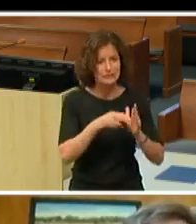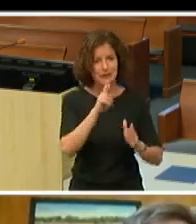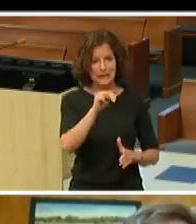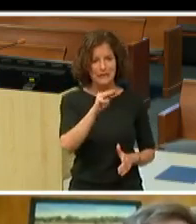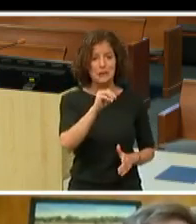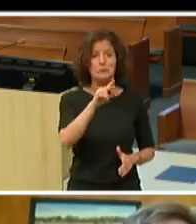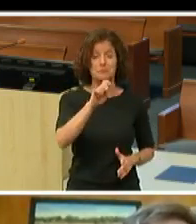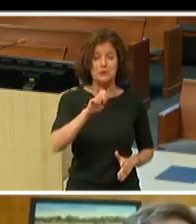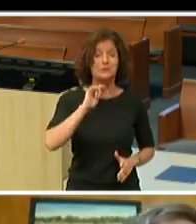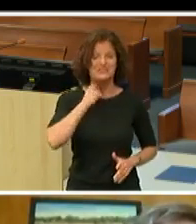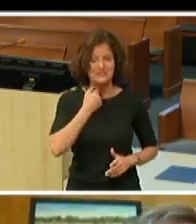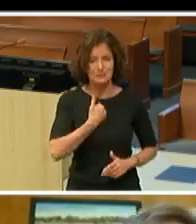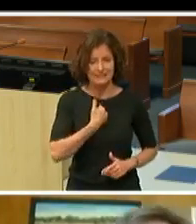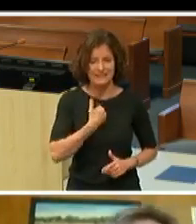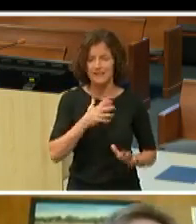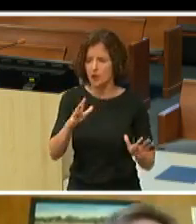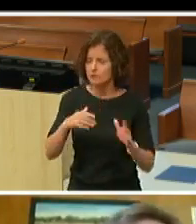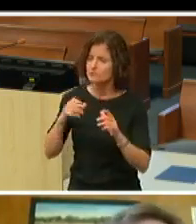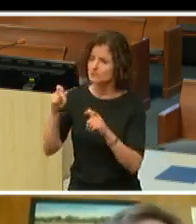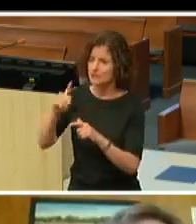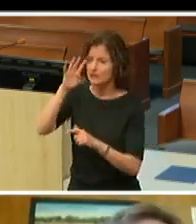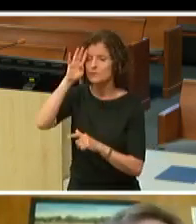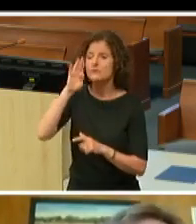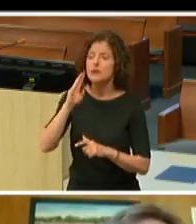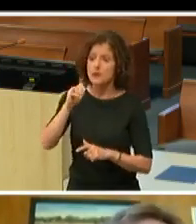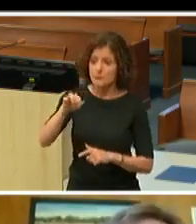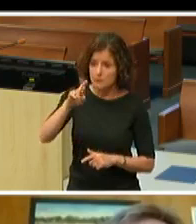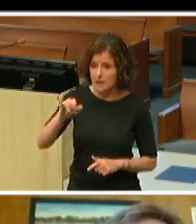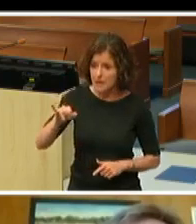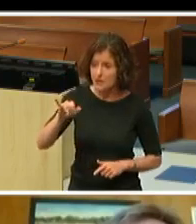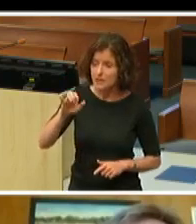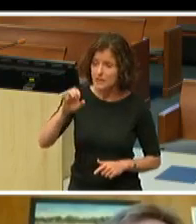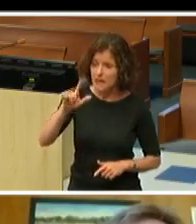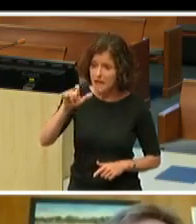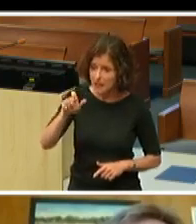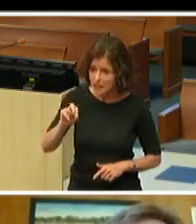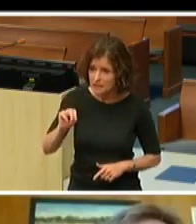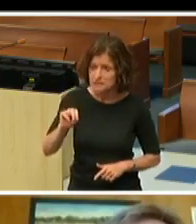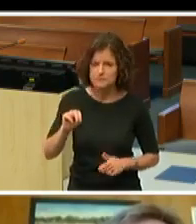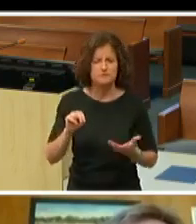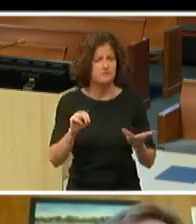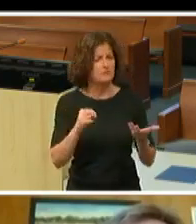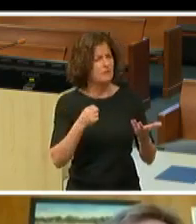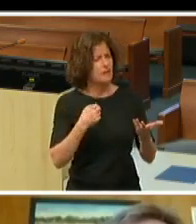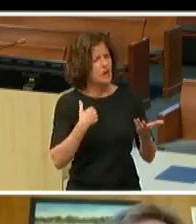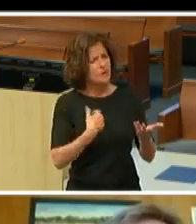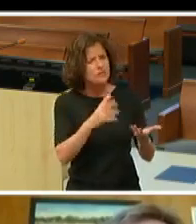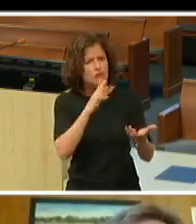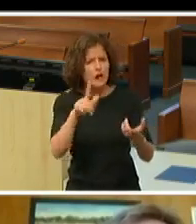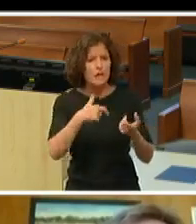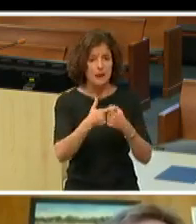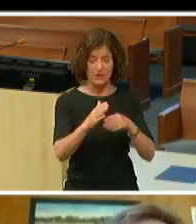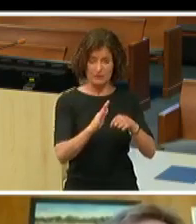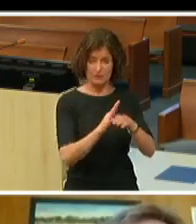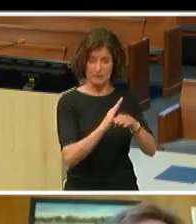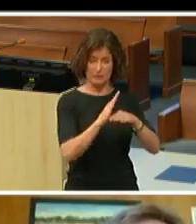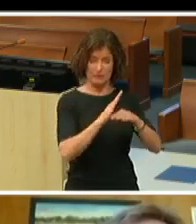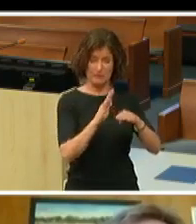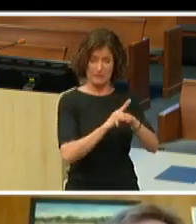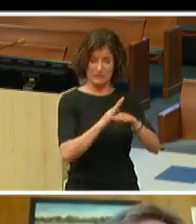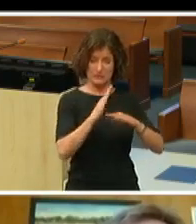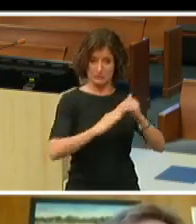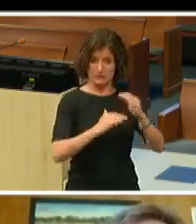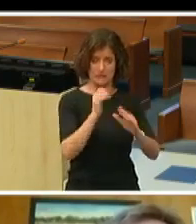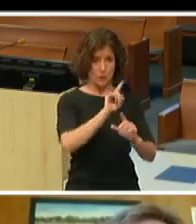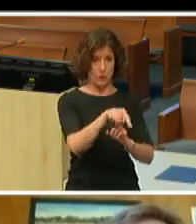Okay. So, Mary Helen. Are we just talking about the building industry right now? Go